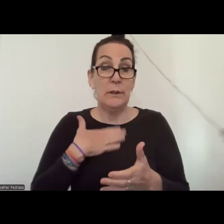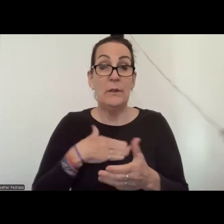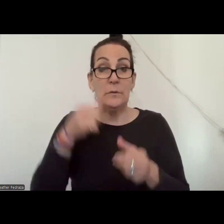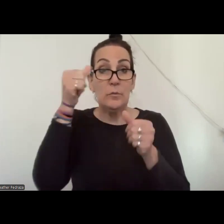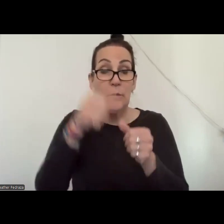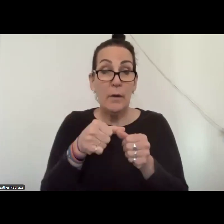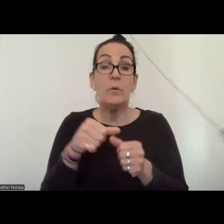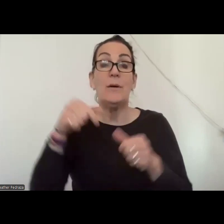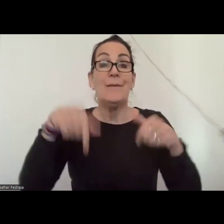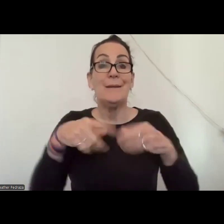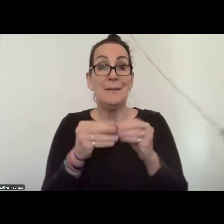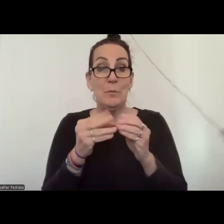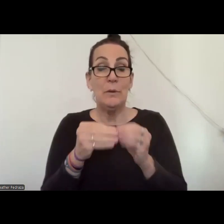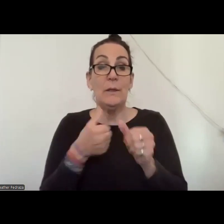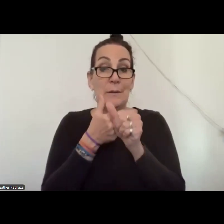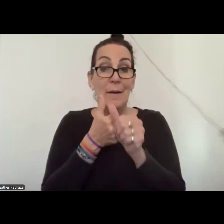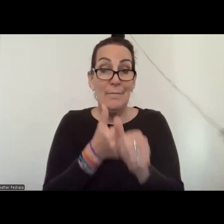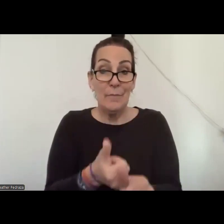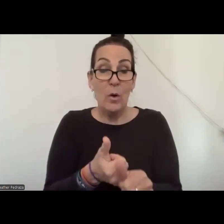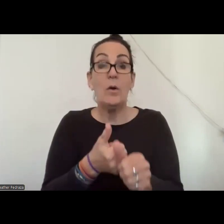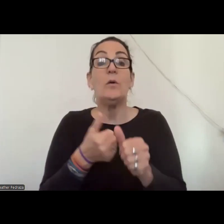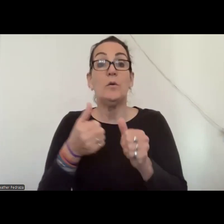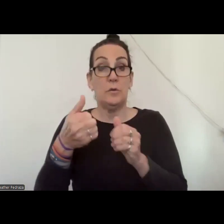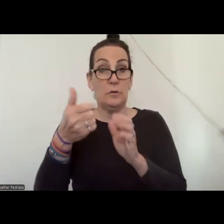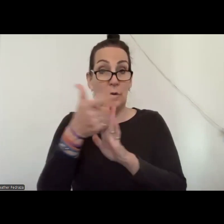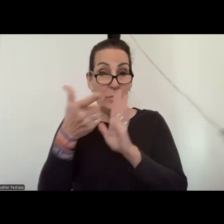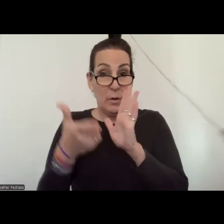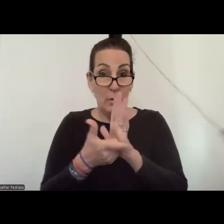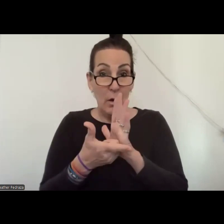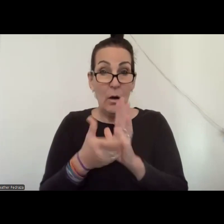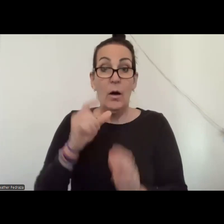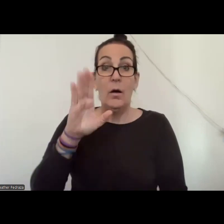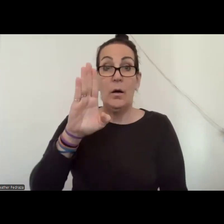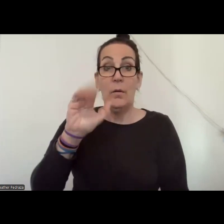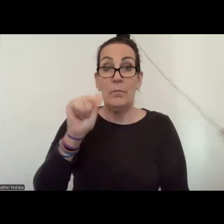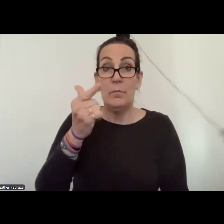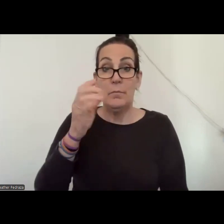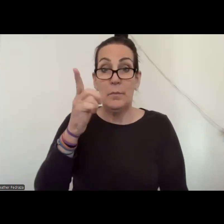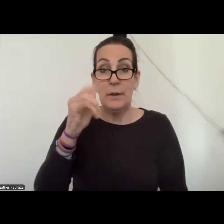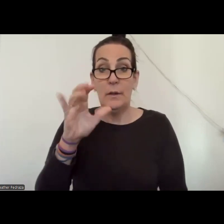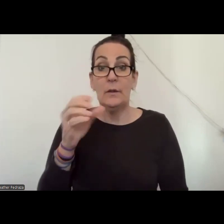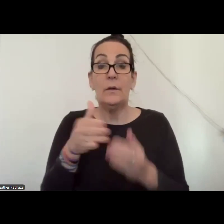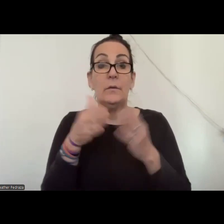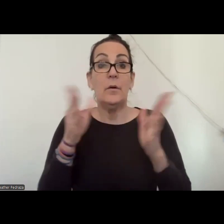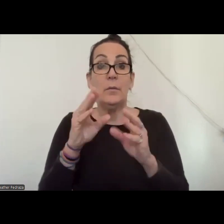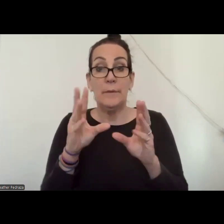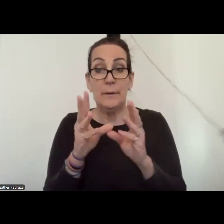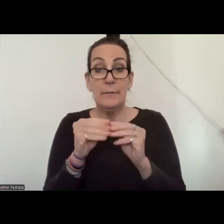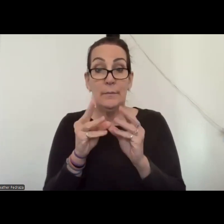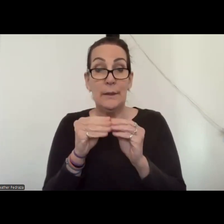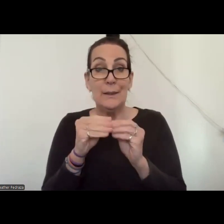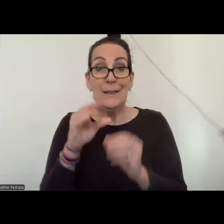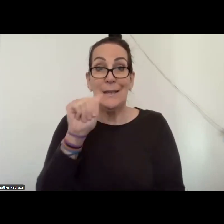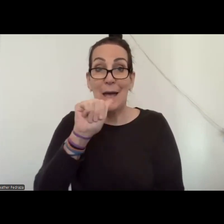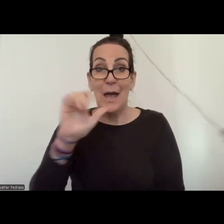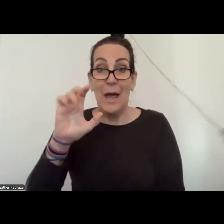with Bagley-Keene Open Meeting Act, which requires that our discussions and decision-making remain transparent and open